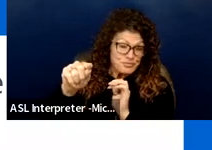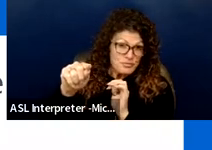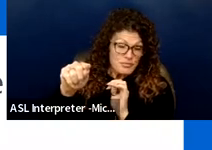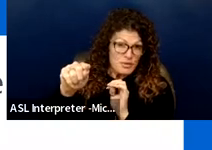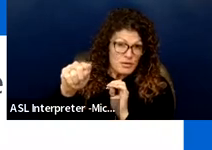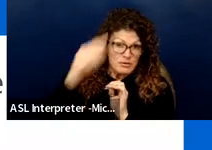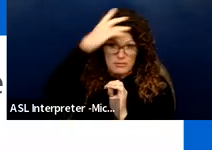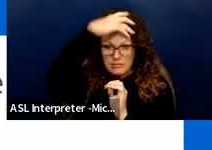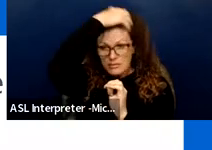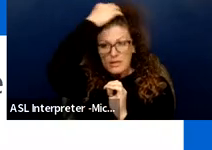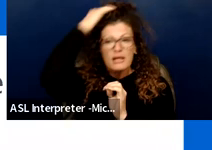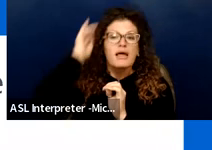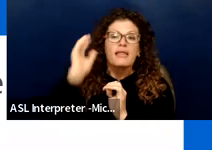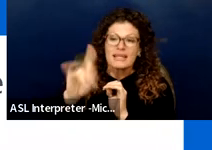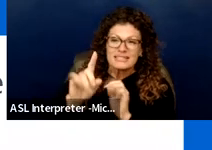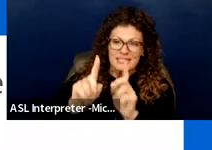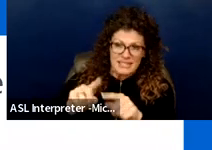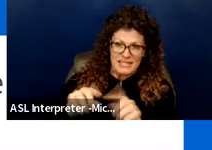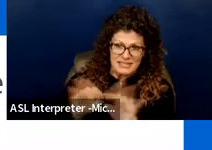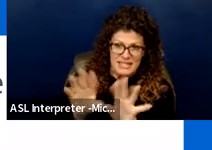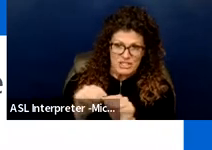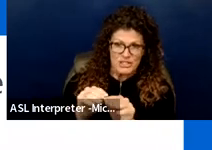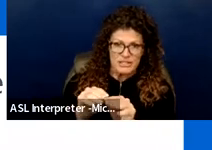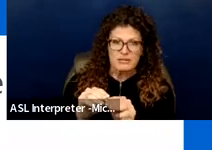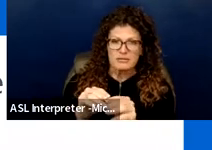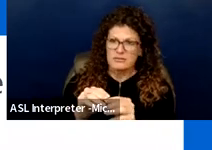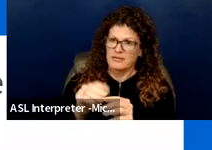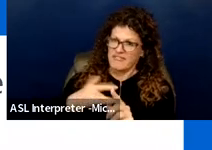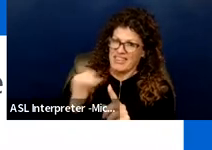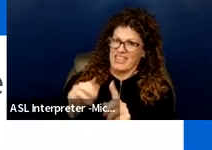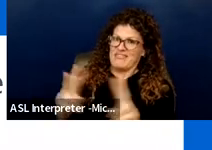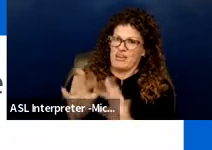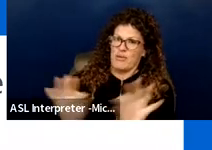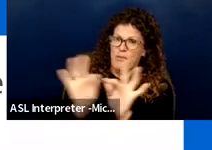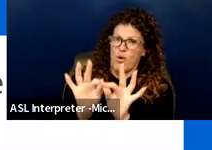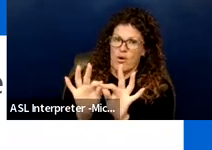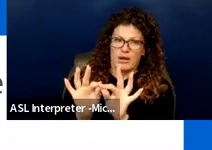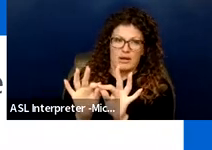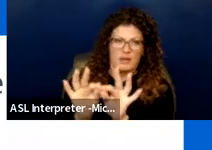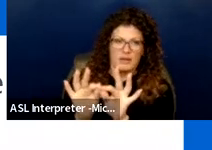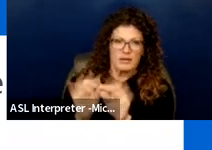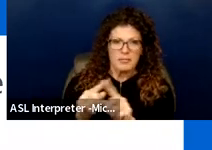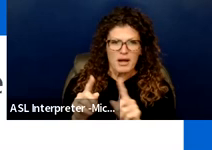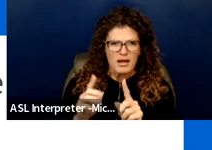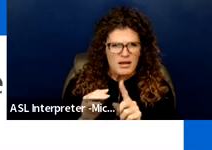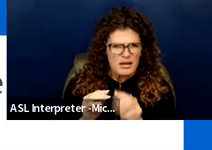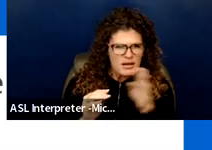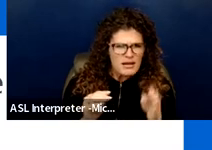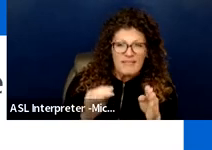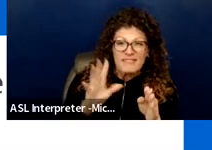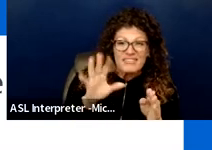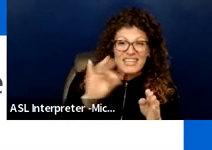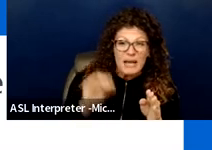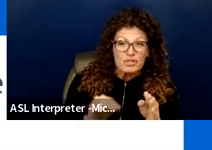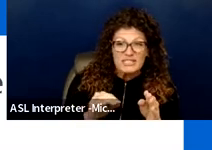respondents who attended or planned to attend a listening session rated that very important, where 59% of folks who did